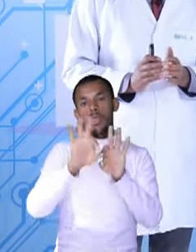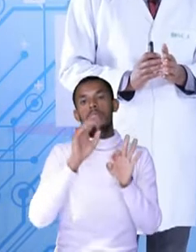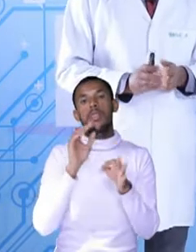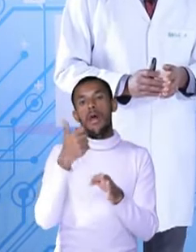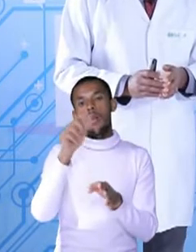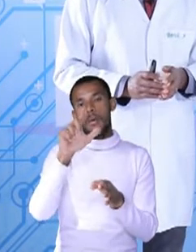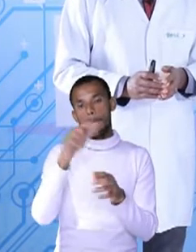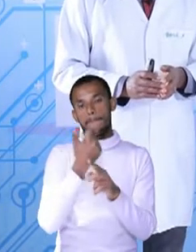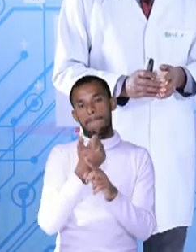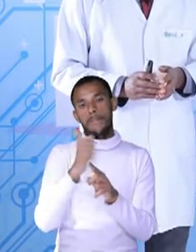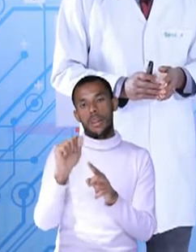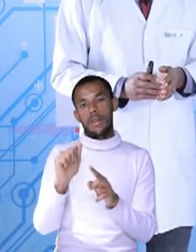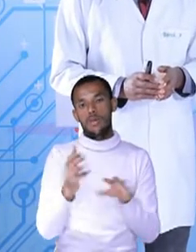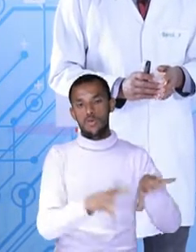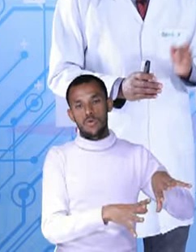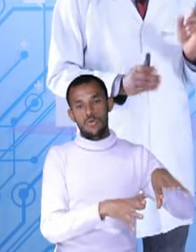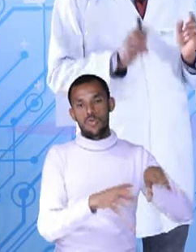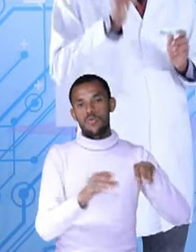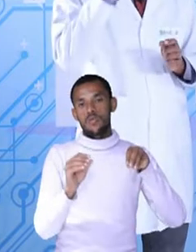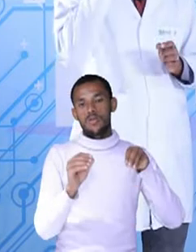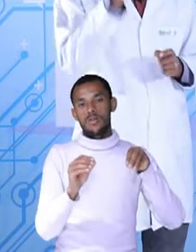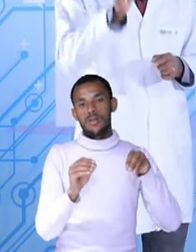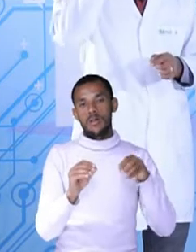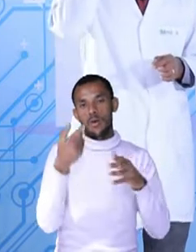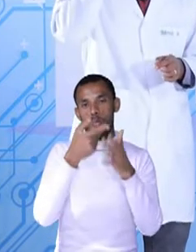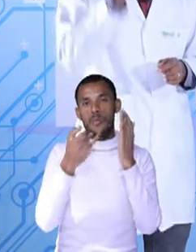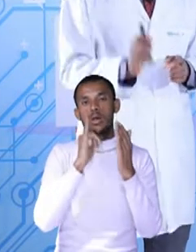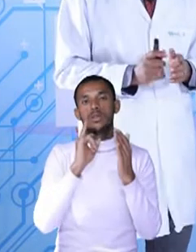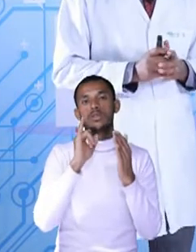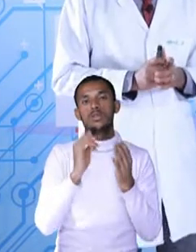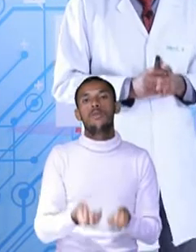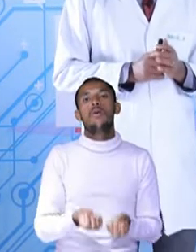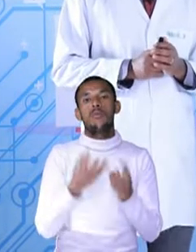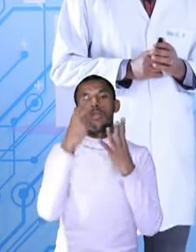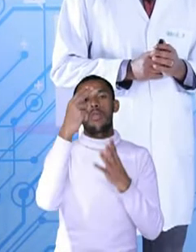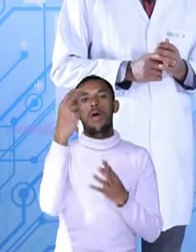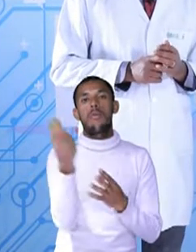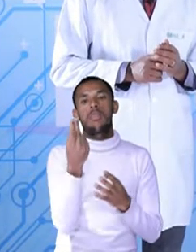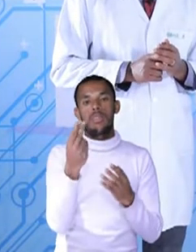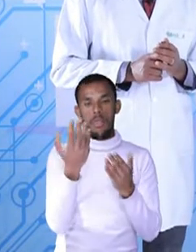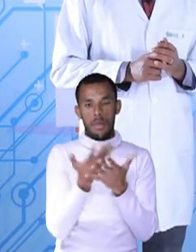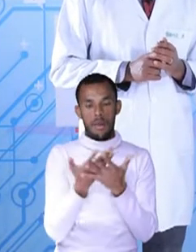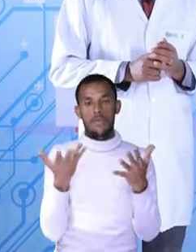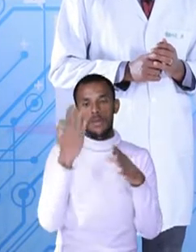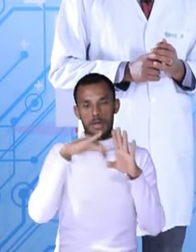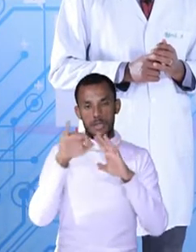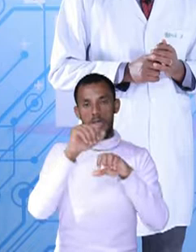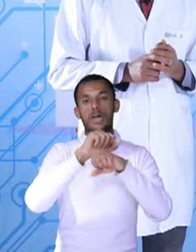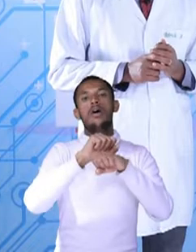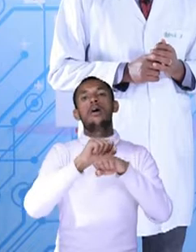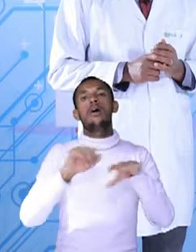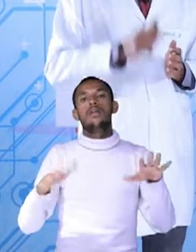aluminium, it is metal. Students, what is the most abundant metallic element in the Earth's